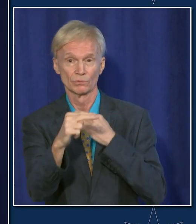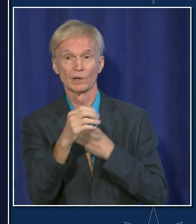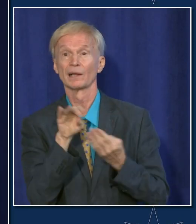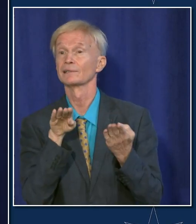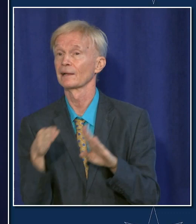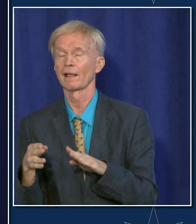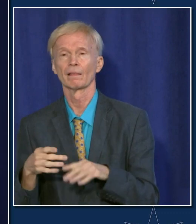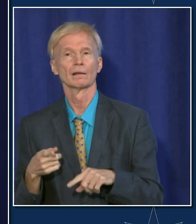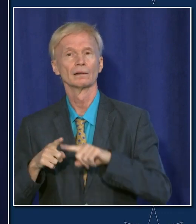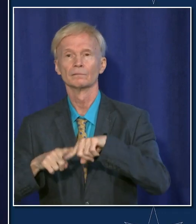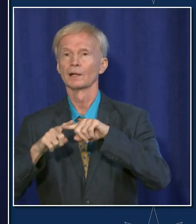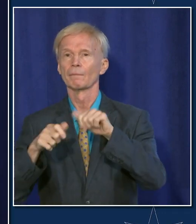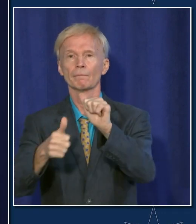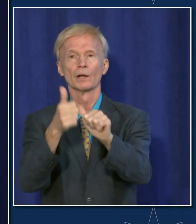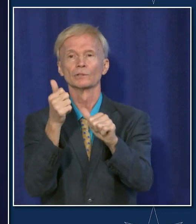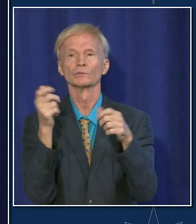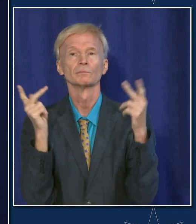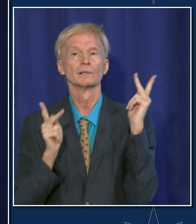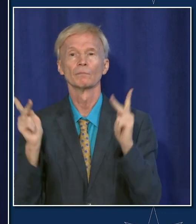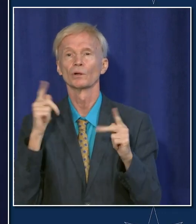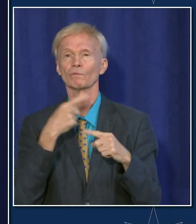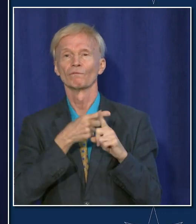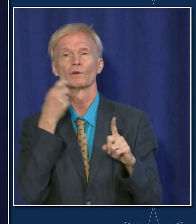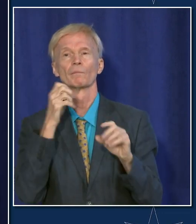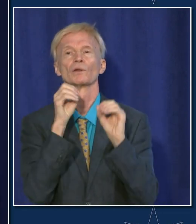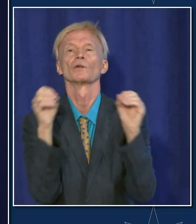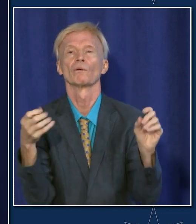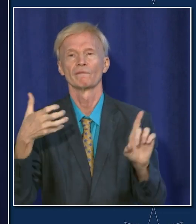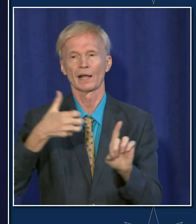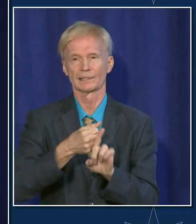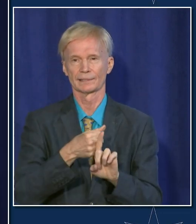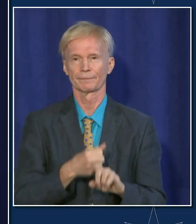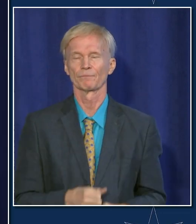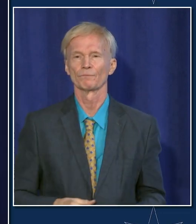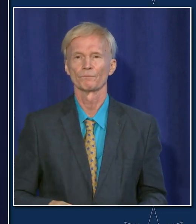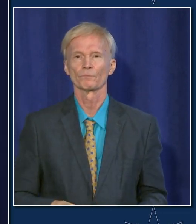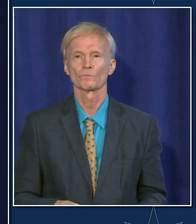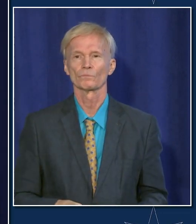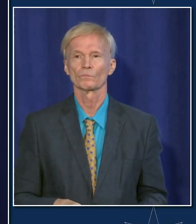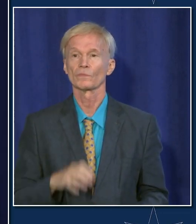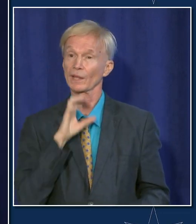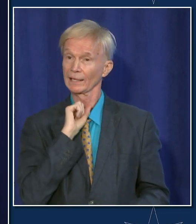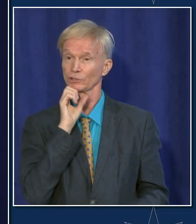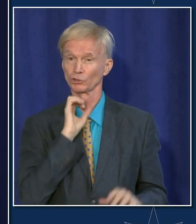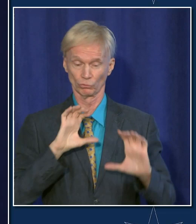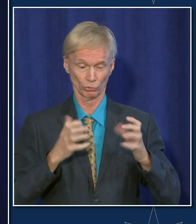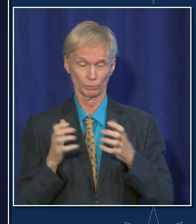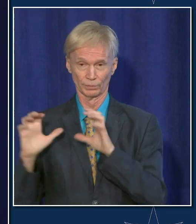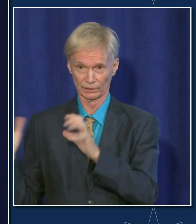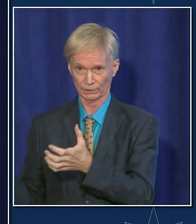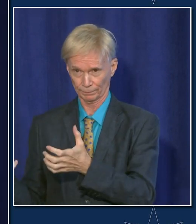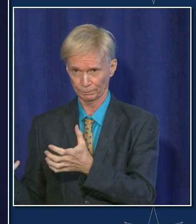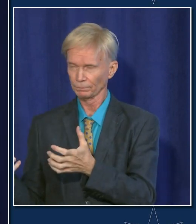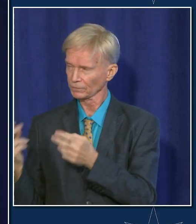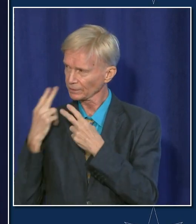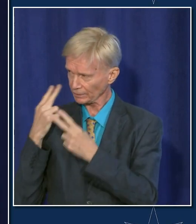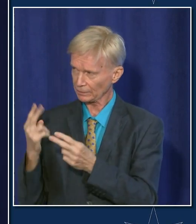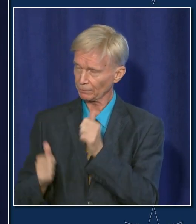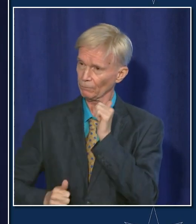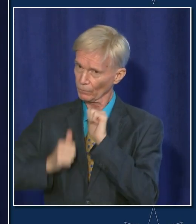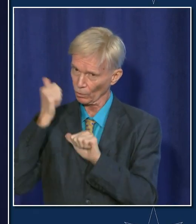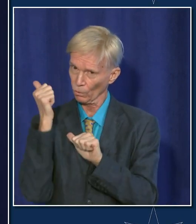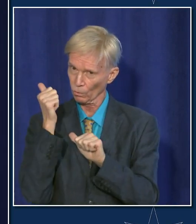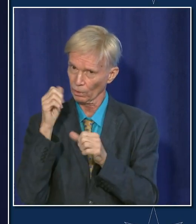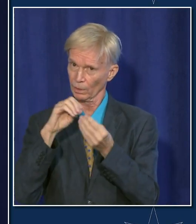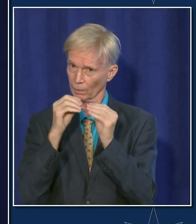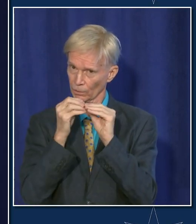on unvaccinated people. If we look at our recent Chicago COVID data by age, we see here that the majority of cases